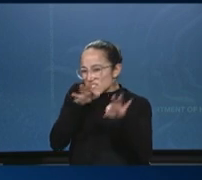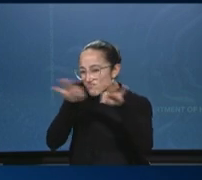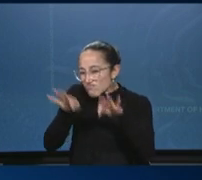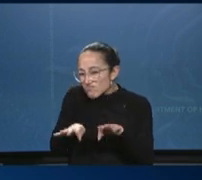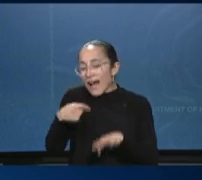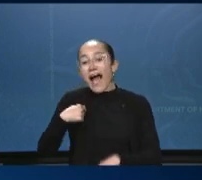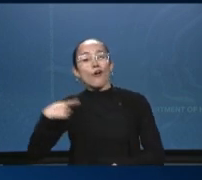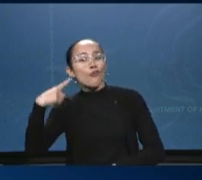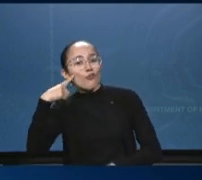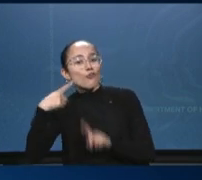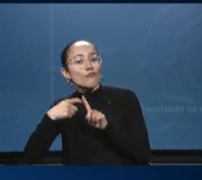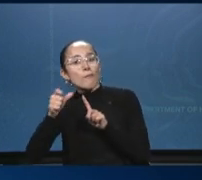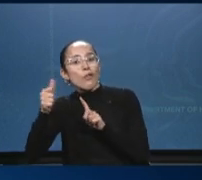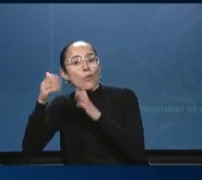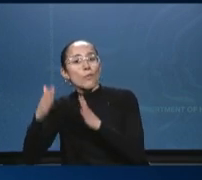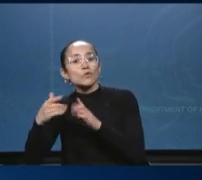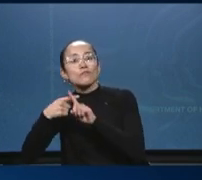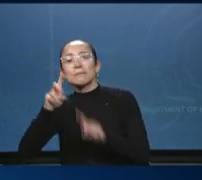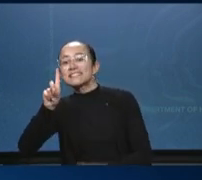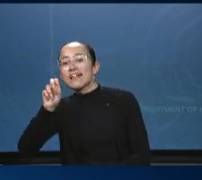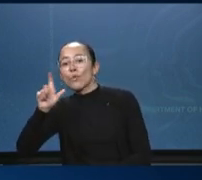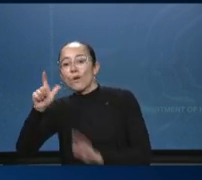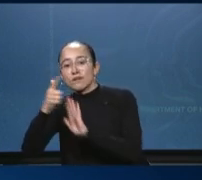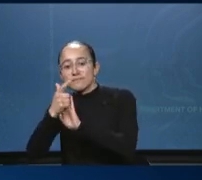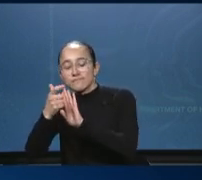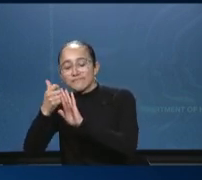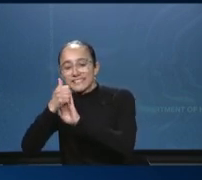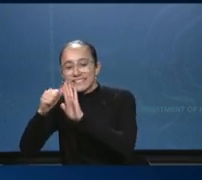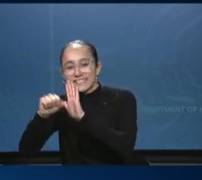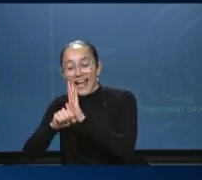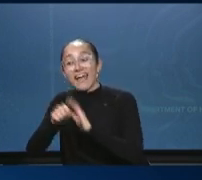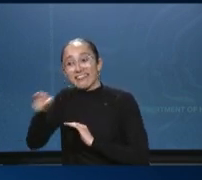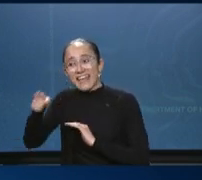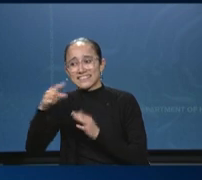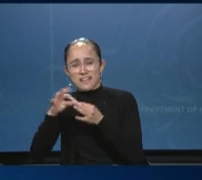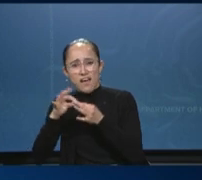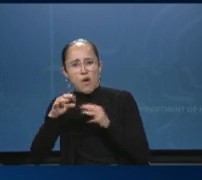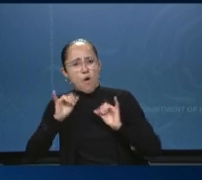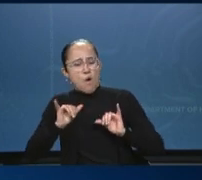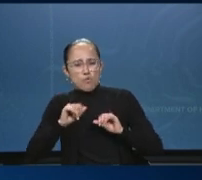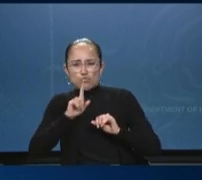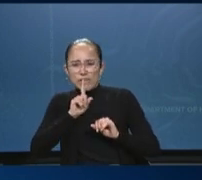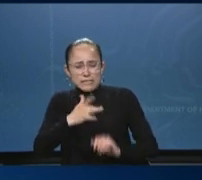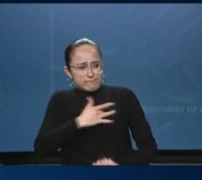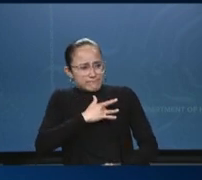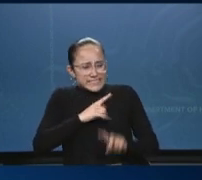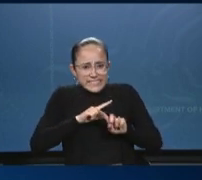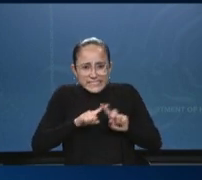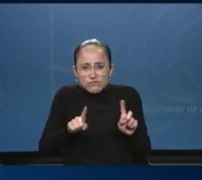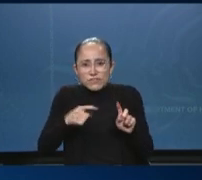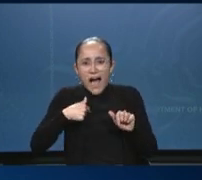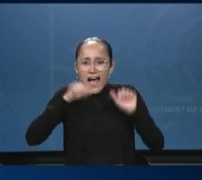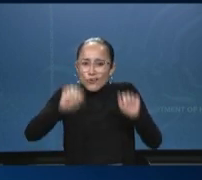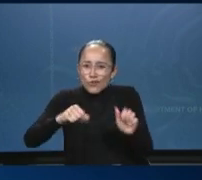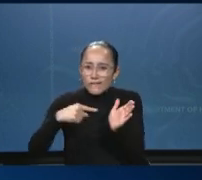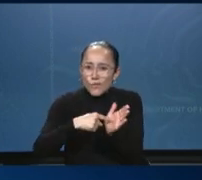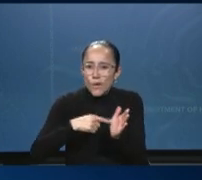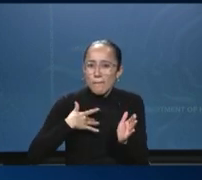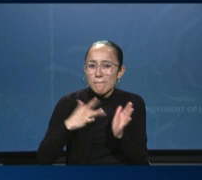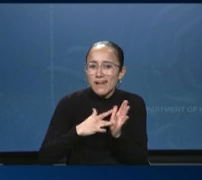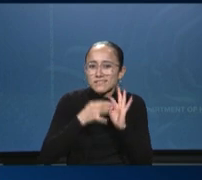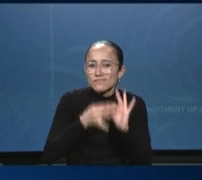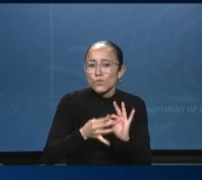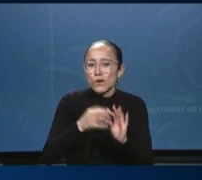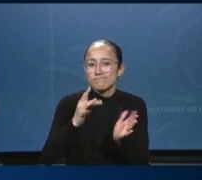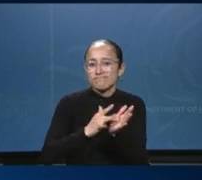heard from a navigator in Delaware how that meant the difference between someone being able to afford their medication for